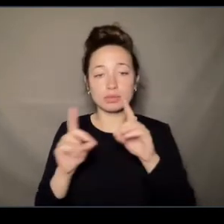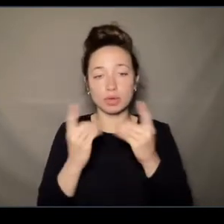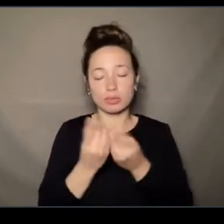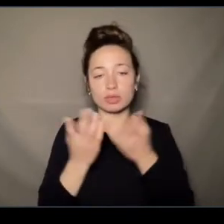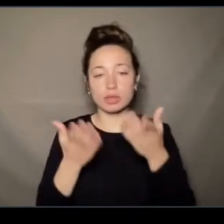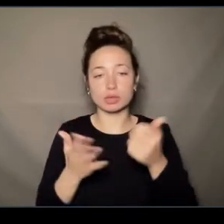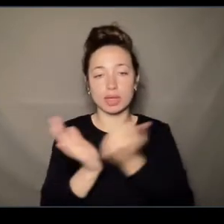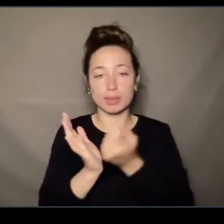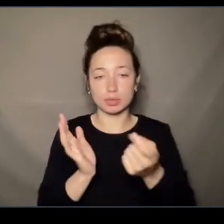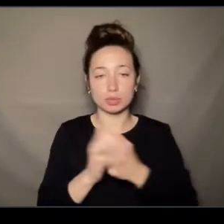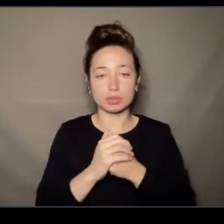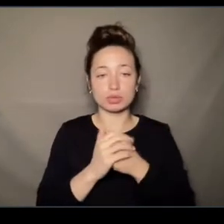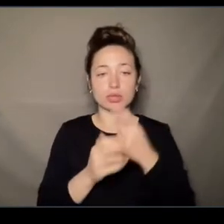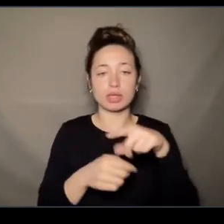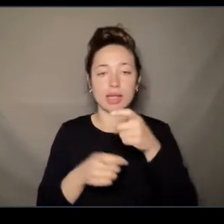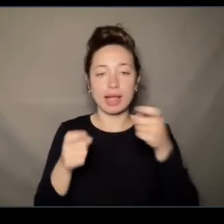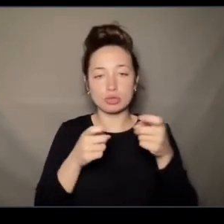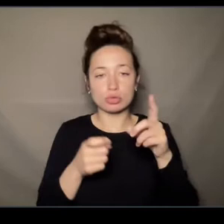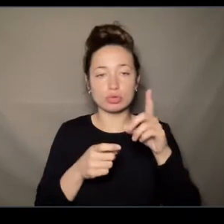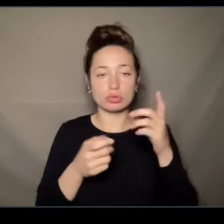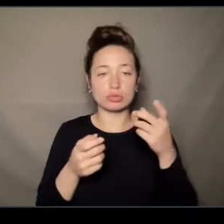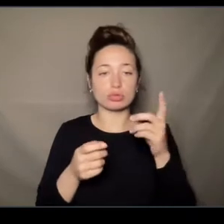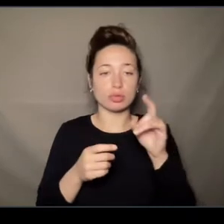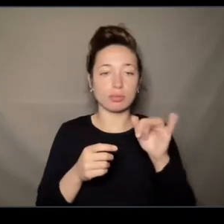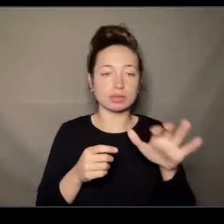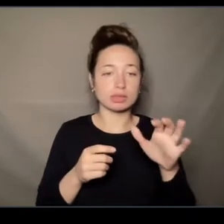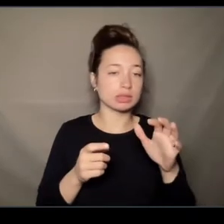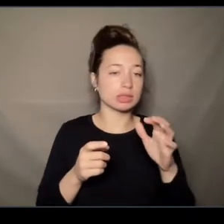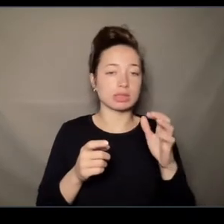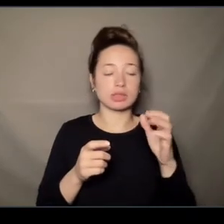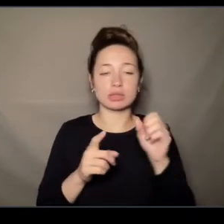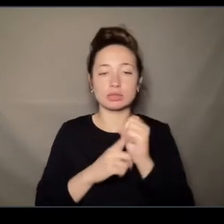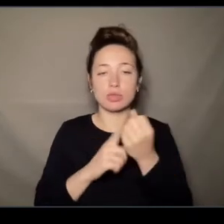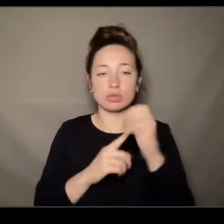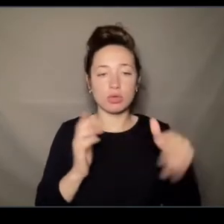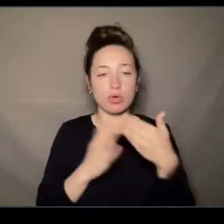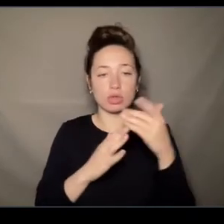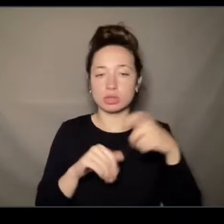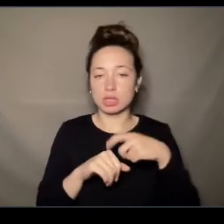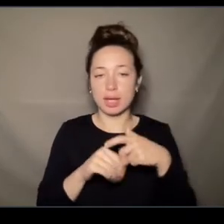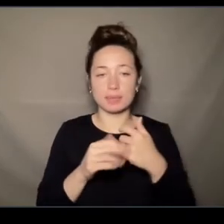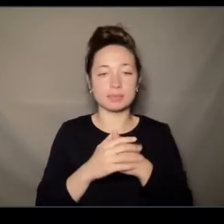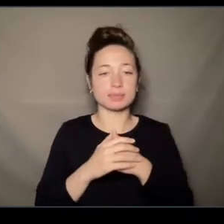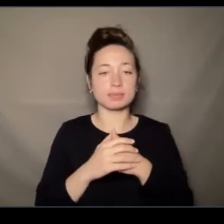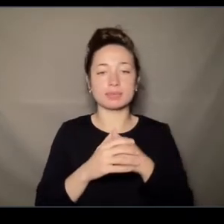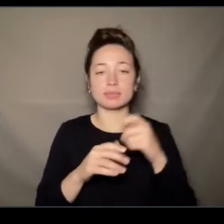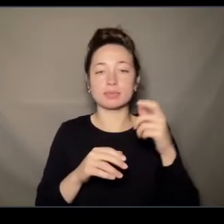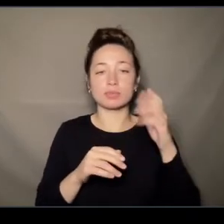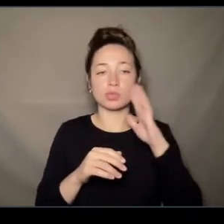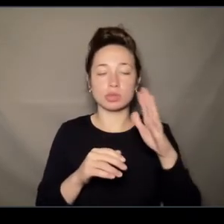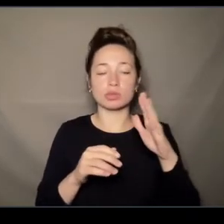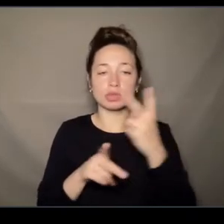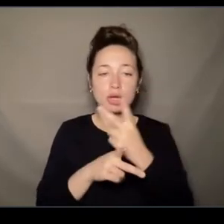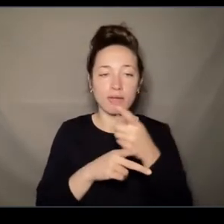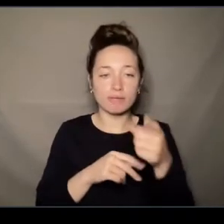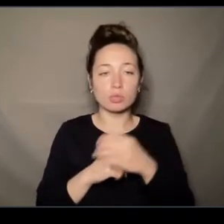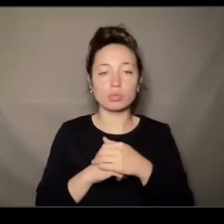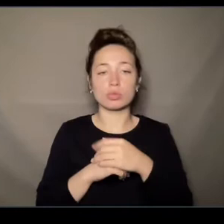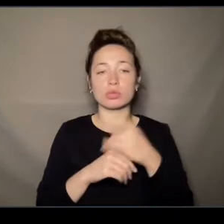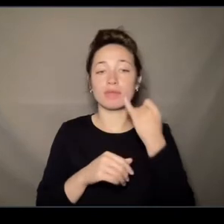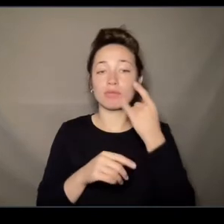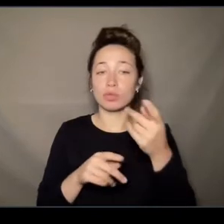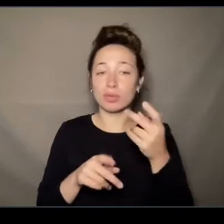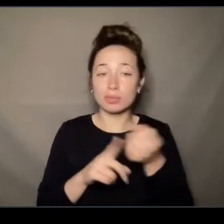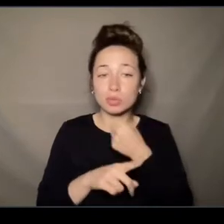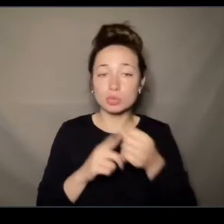department is there to help you, and they handle domestic situations all the time, and they will take care of you, and they will make sure you get the help